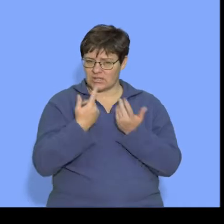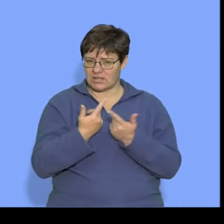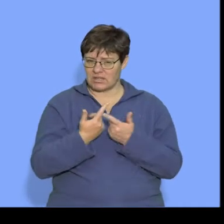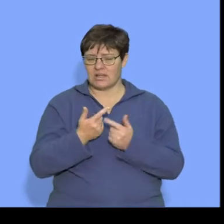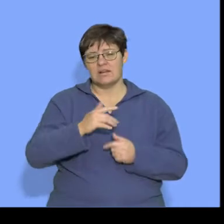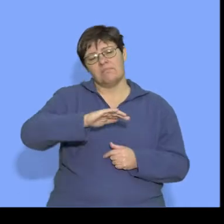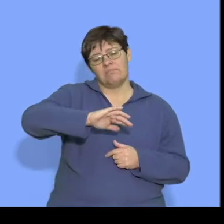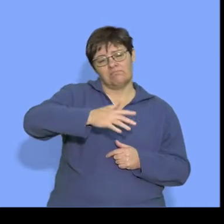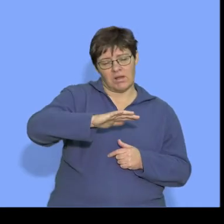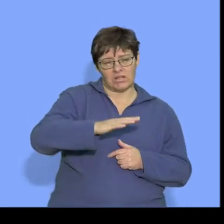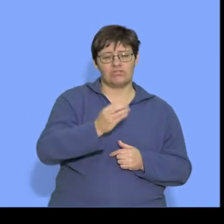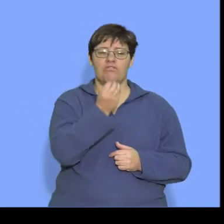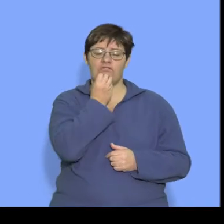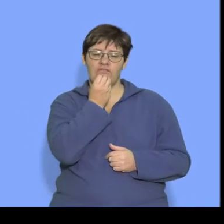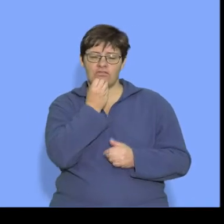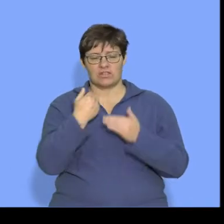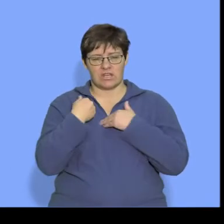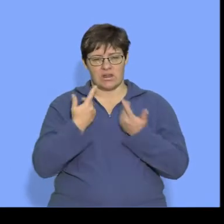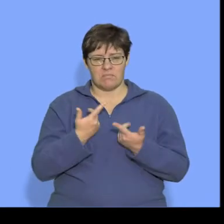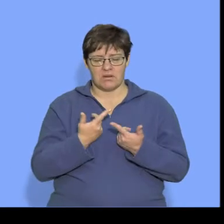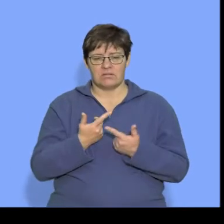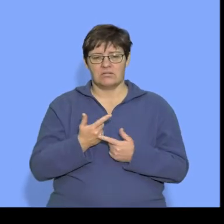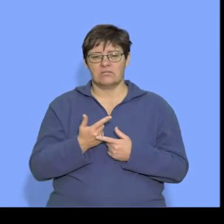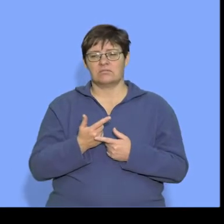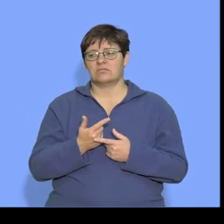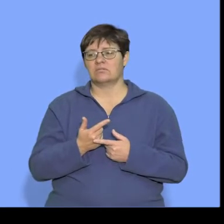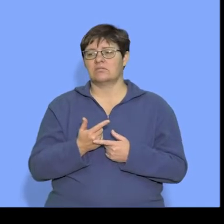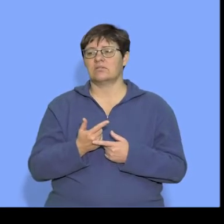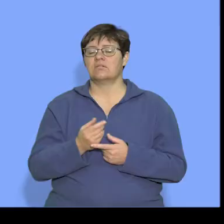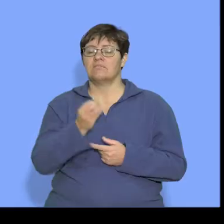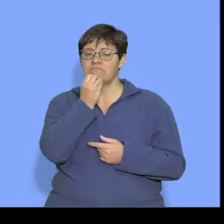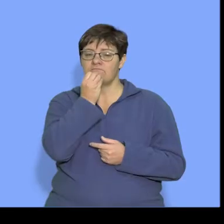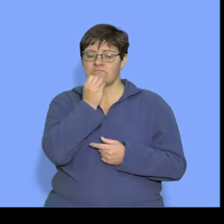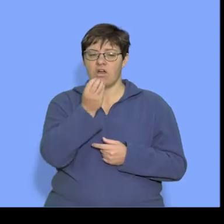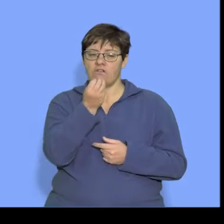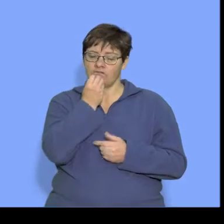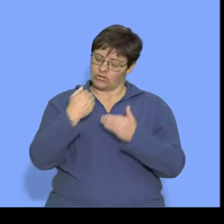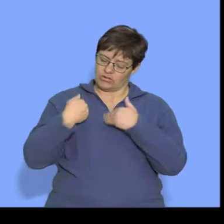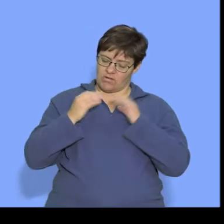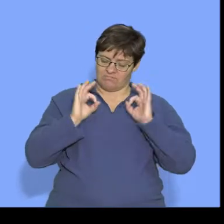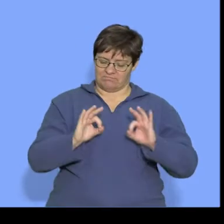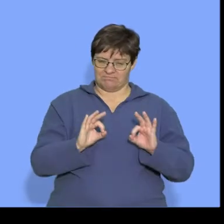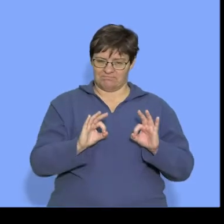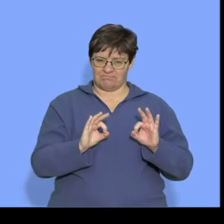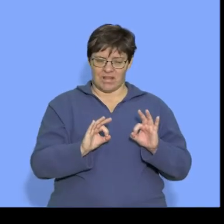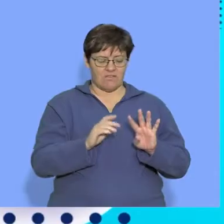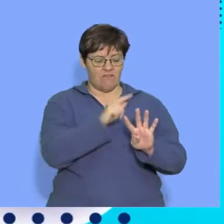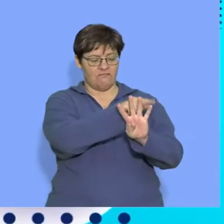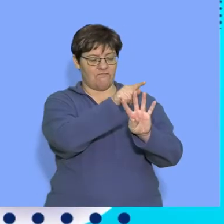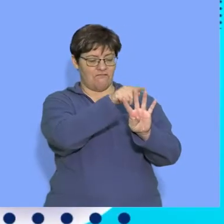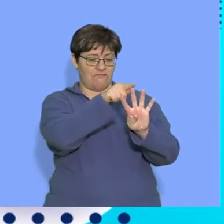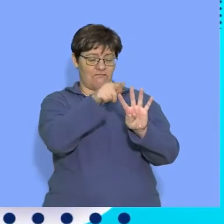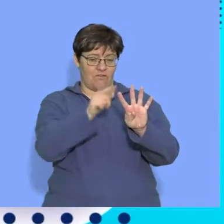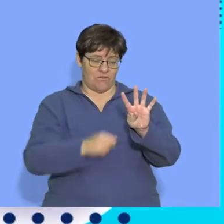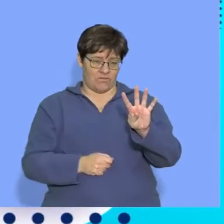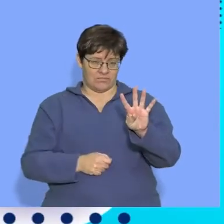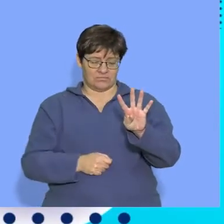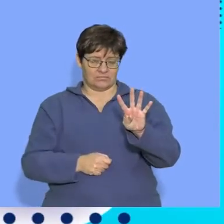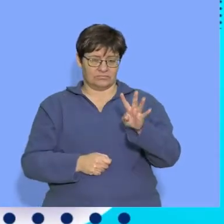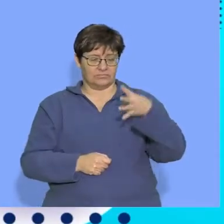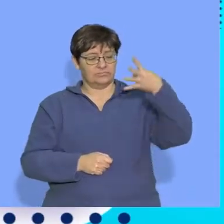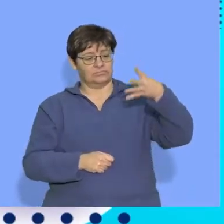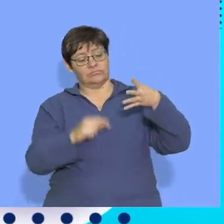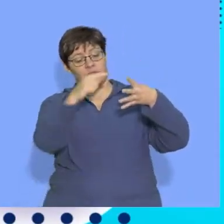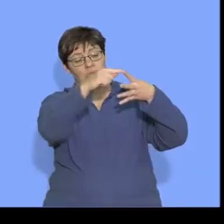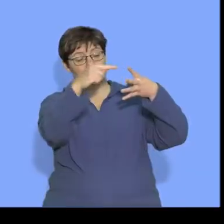marginal food securities make up the food secure category. So we have 4 levels. So we've got the upper 2, which